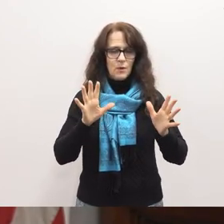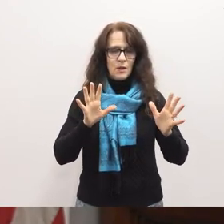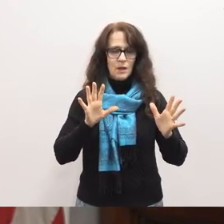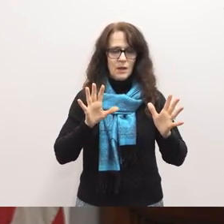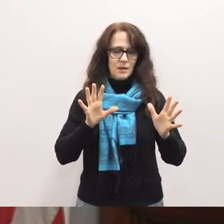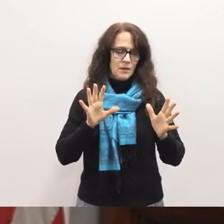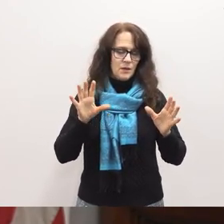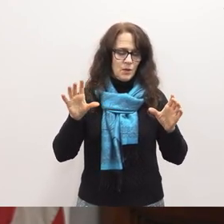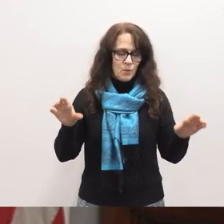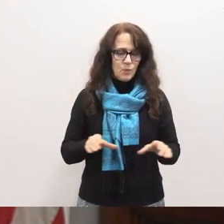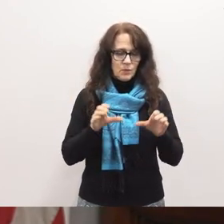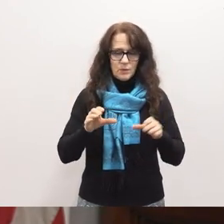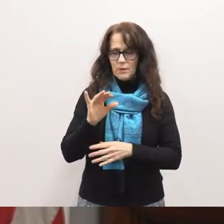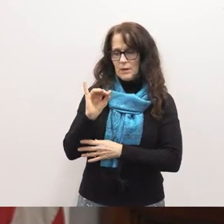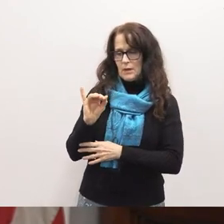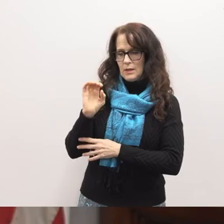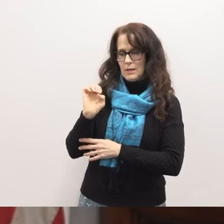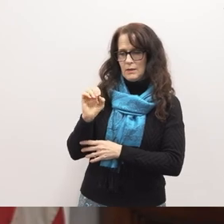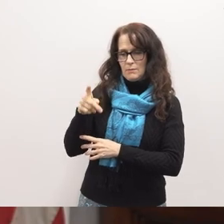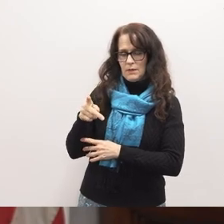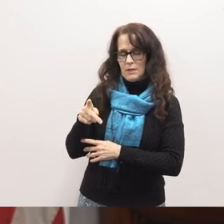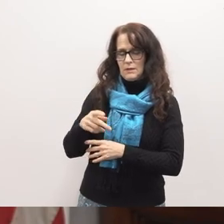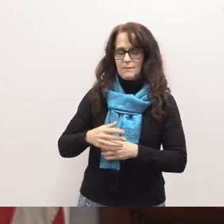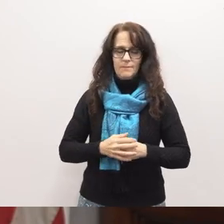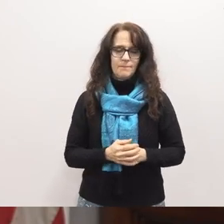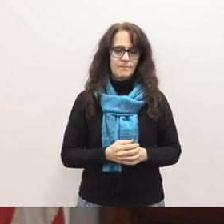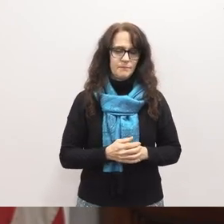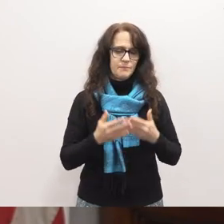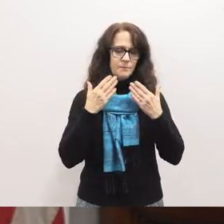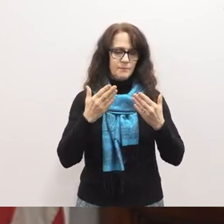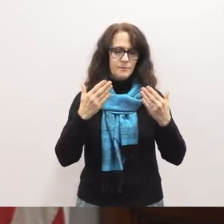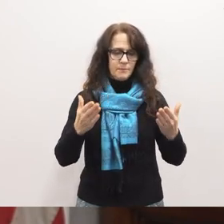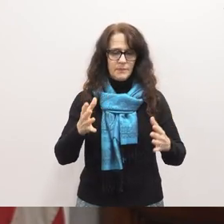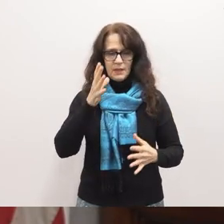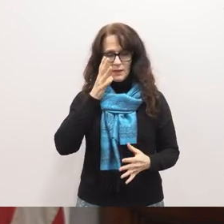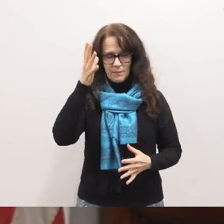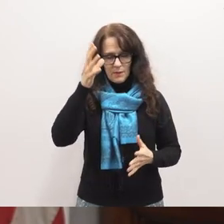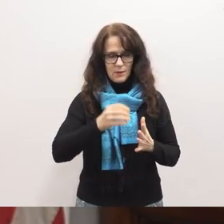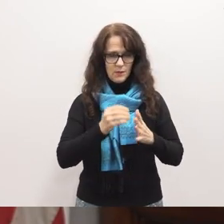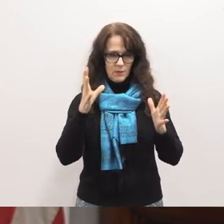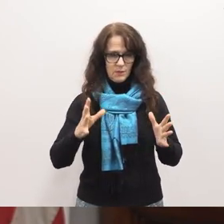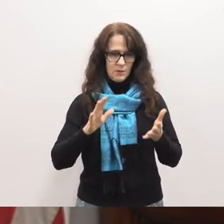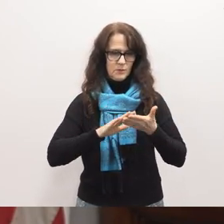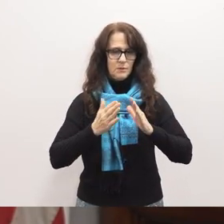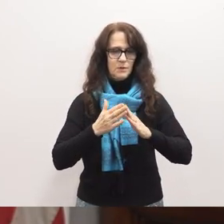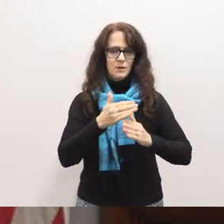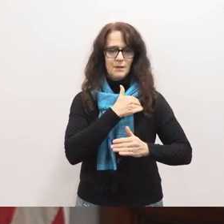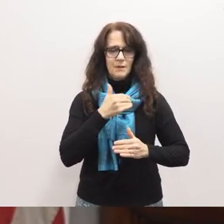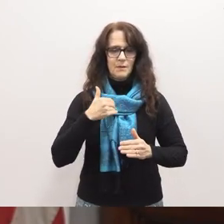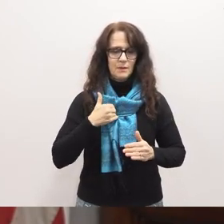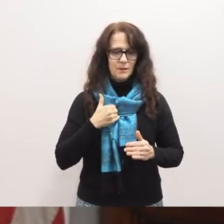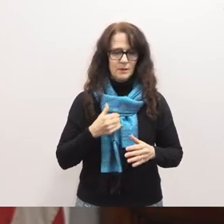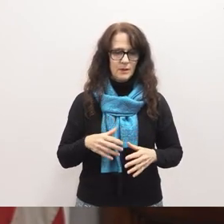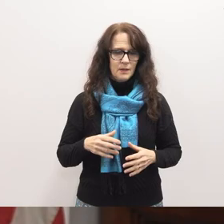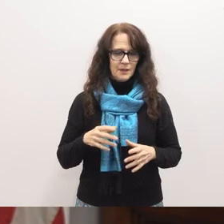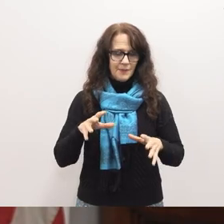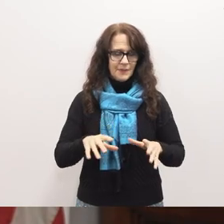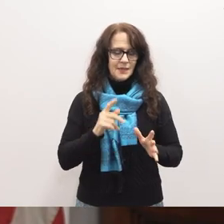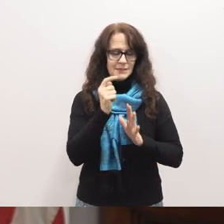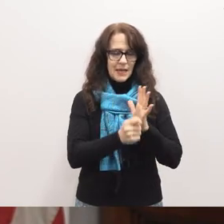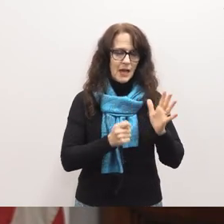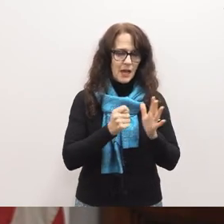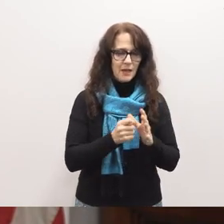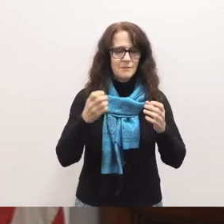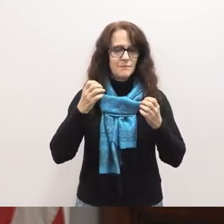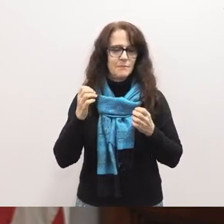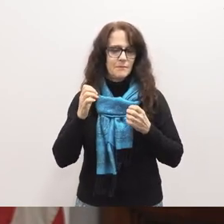IEPs. And so I want to thank the parents, the students, the community members that spend time and energy